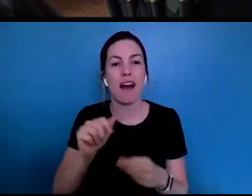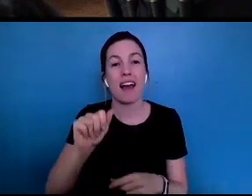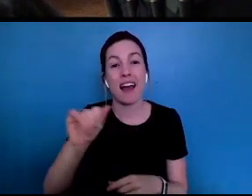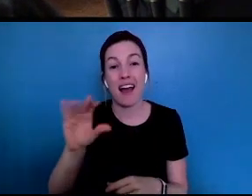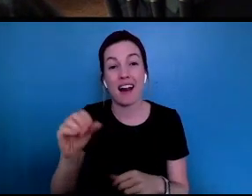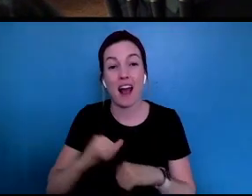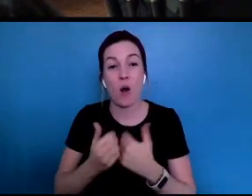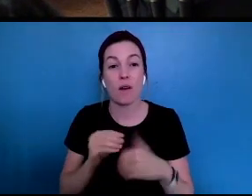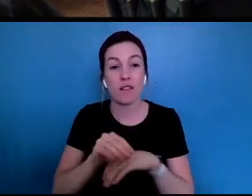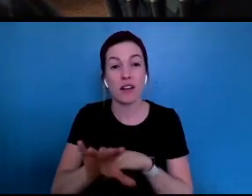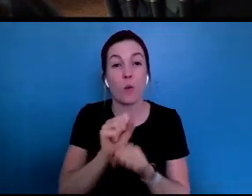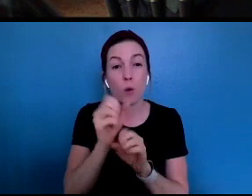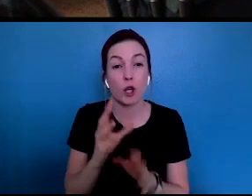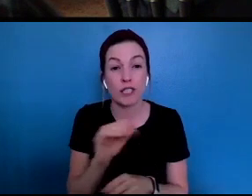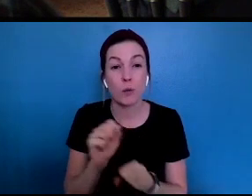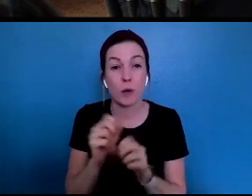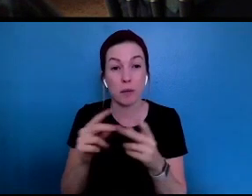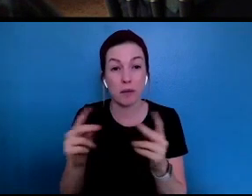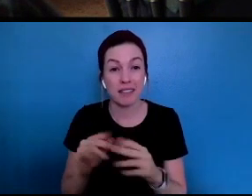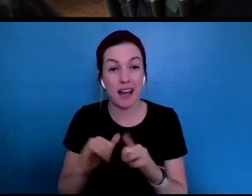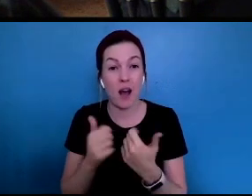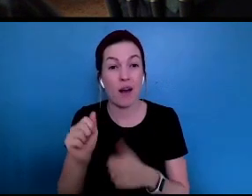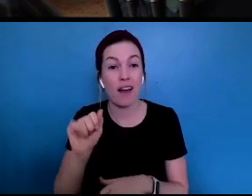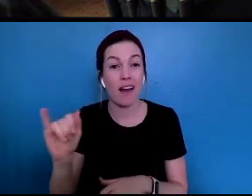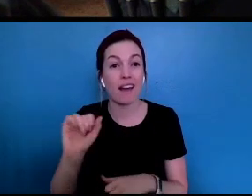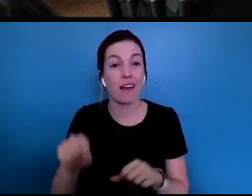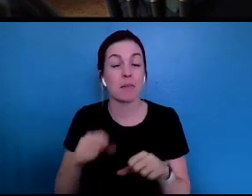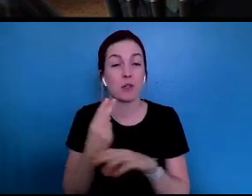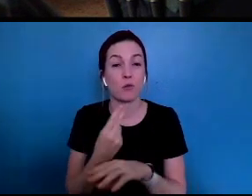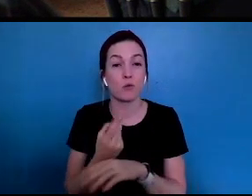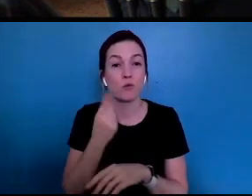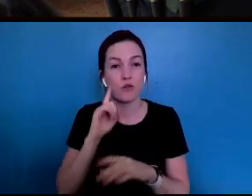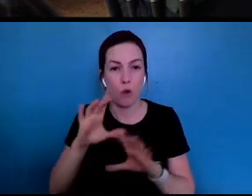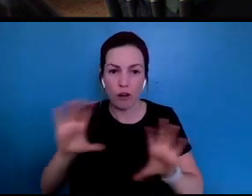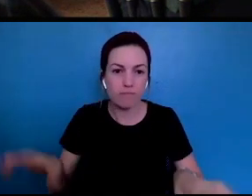the workplace, and how AI can be used to forge and create